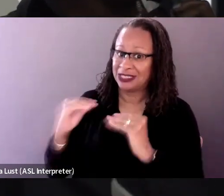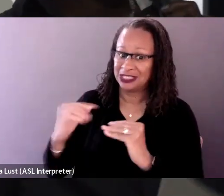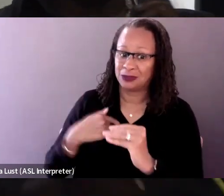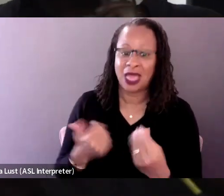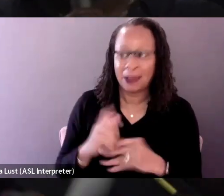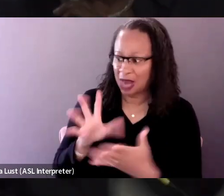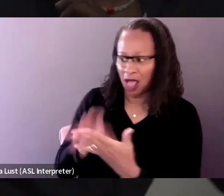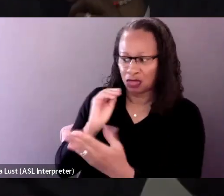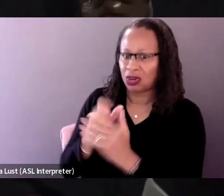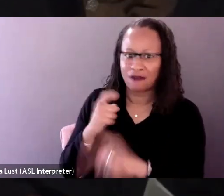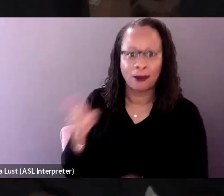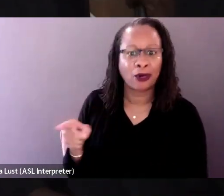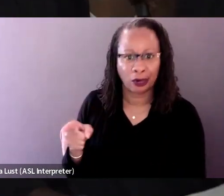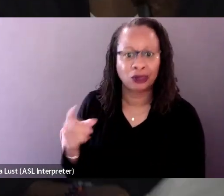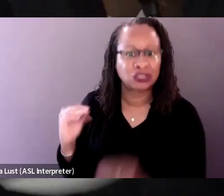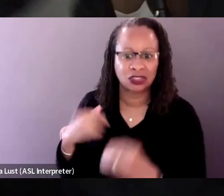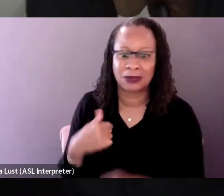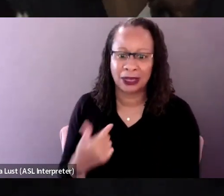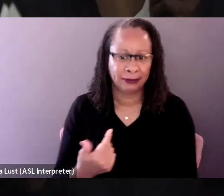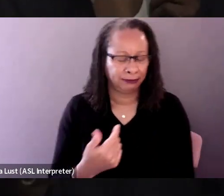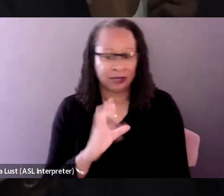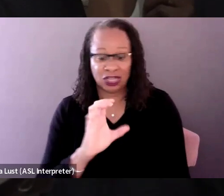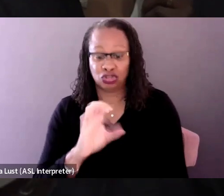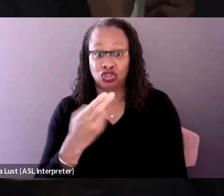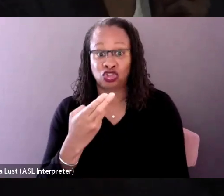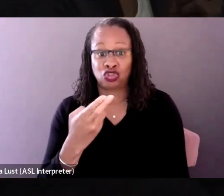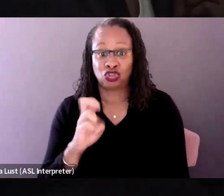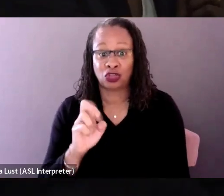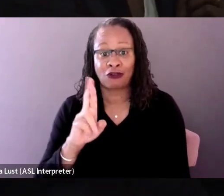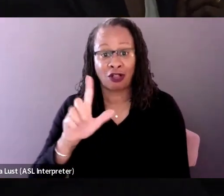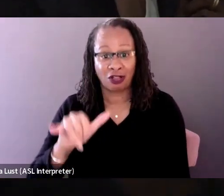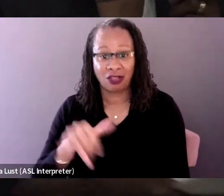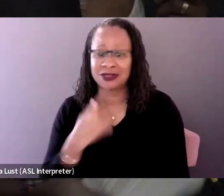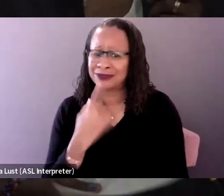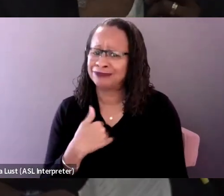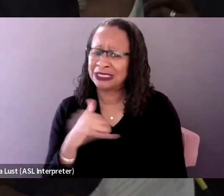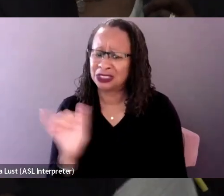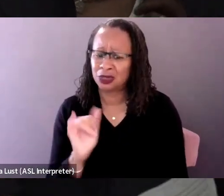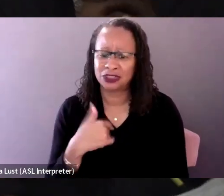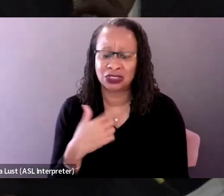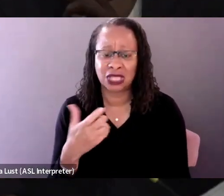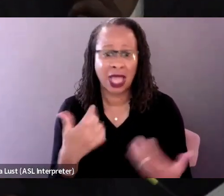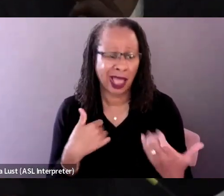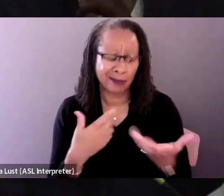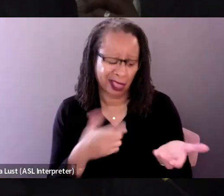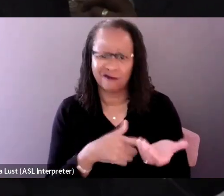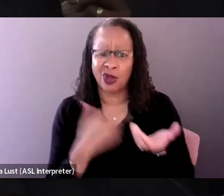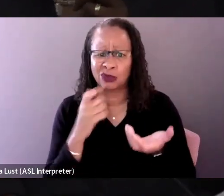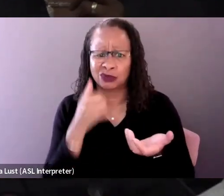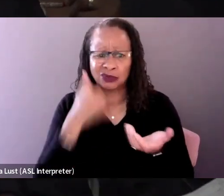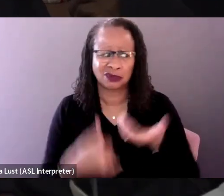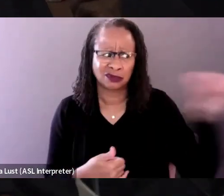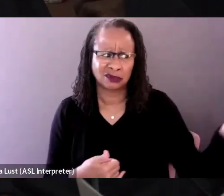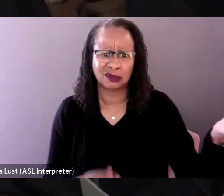mean, I know. It's always here, take the phone. Here, do this and that for me. From my generation of, I'm